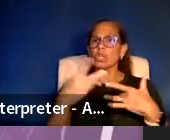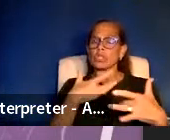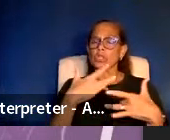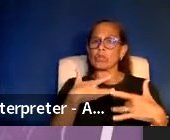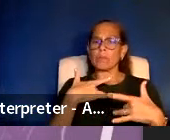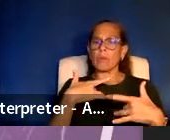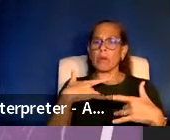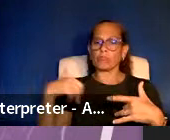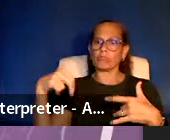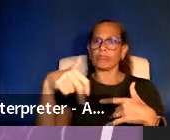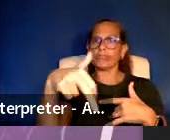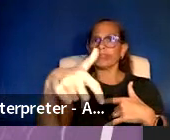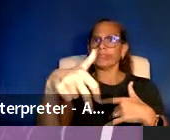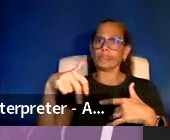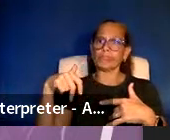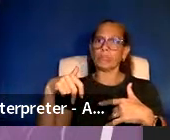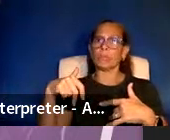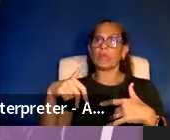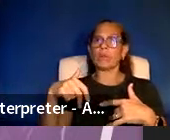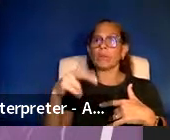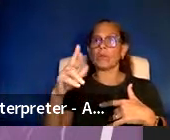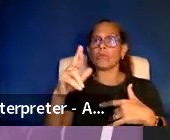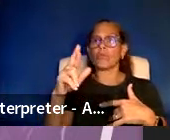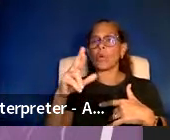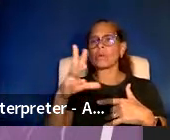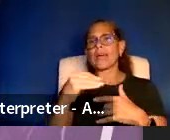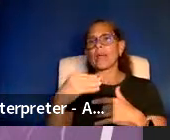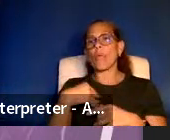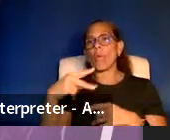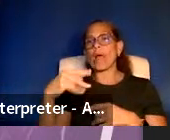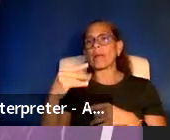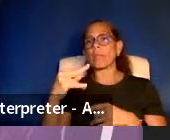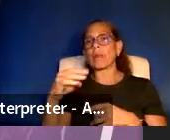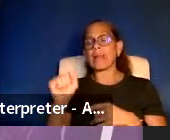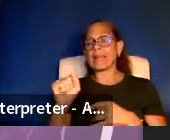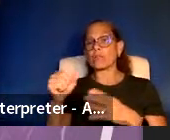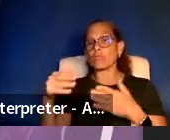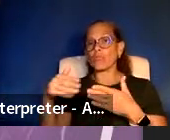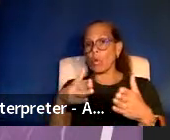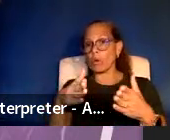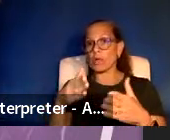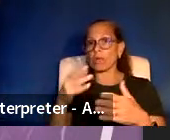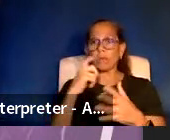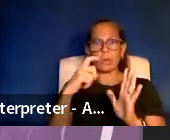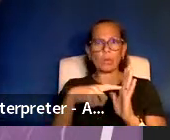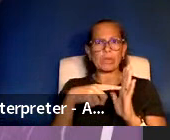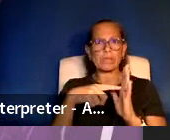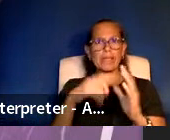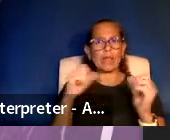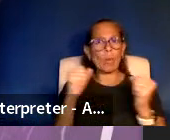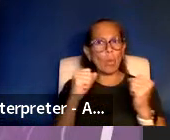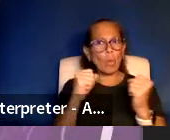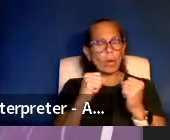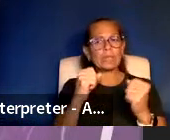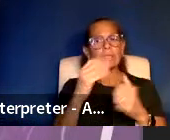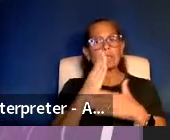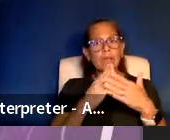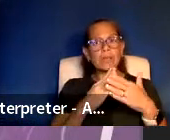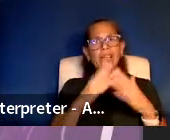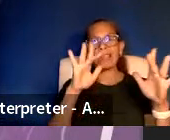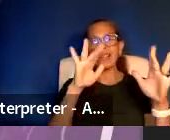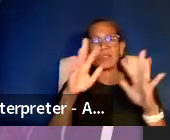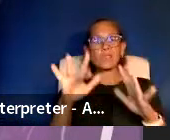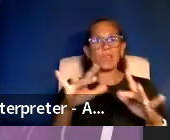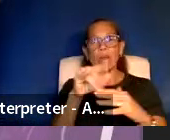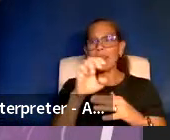about pedestrian safety between Rosedale Avenue and White Plains Road along East Tremont. They note that during winter, there are sections that snow and ice are